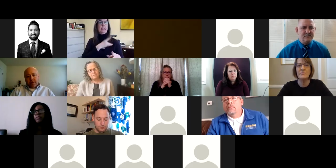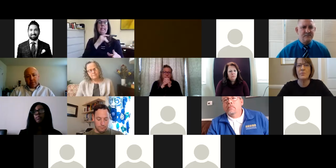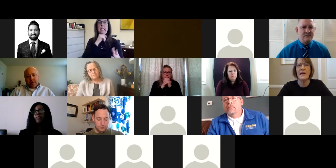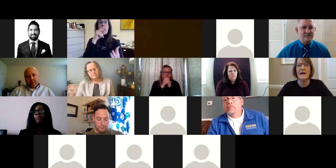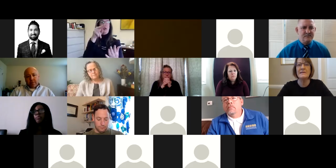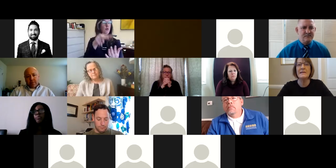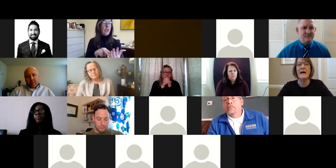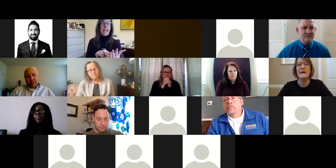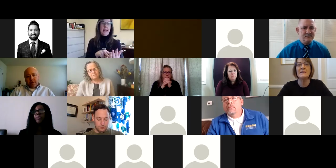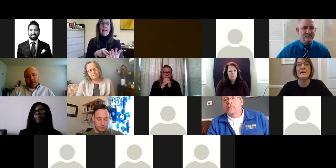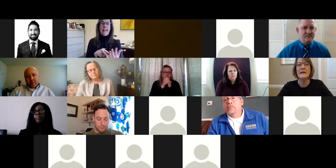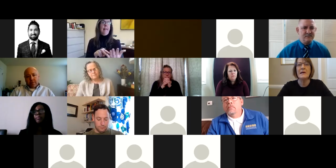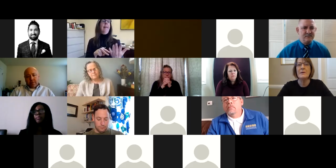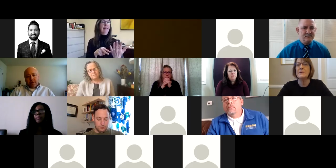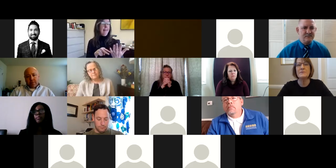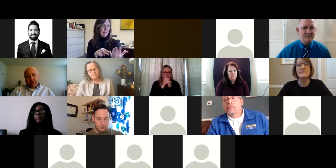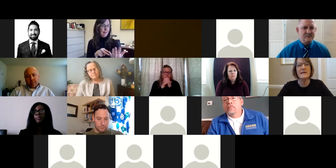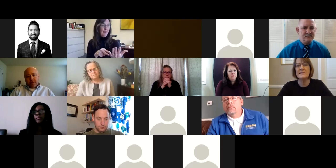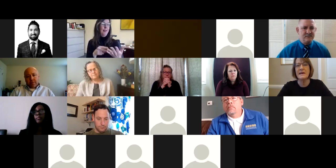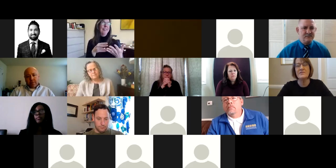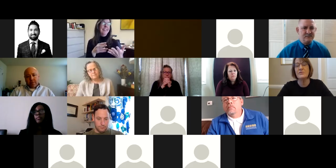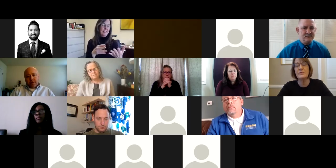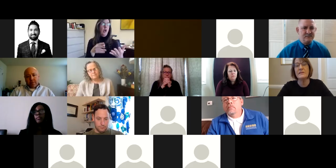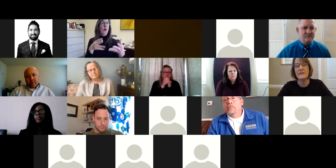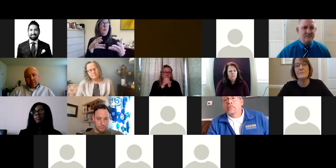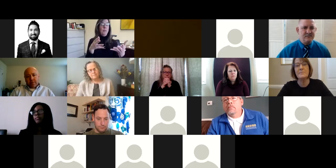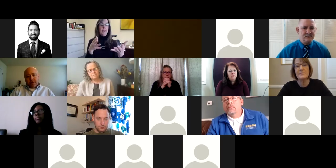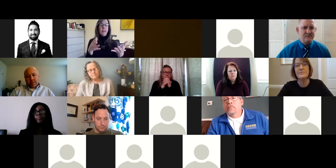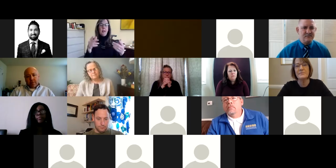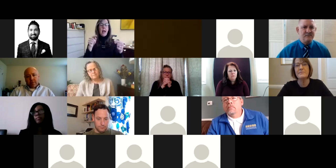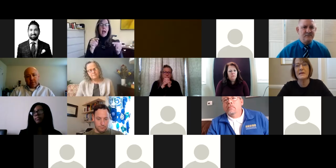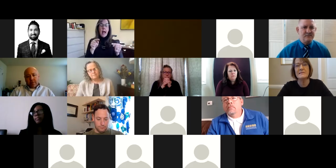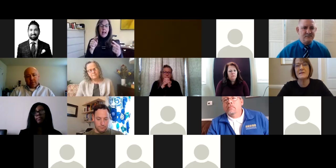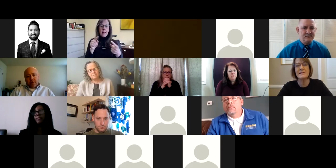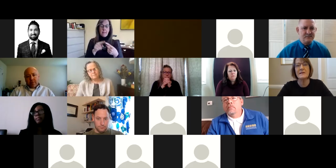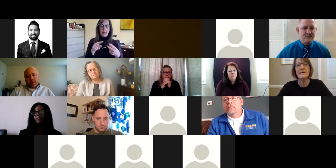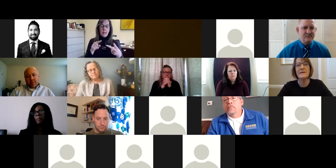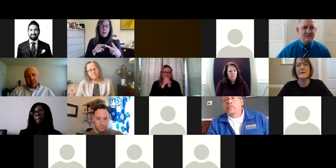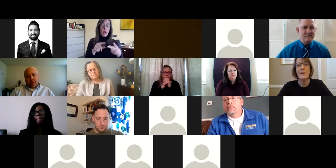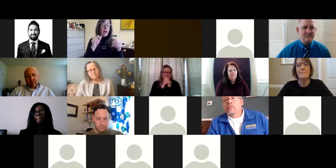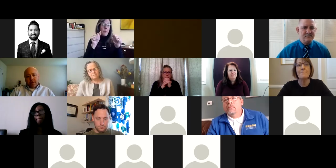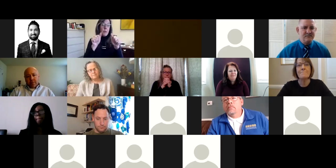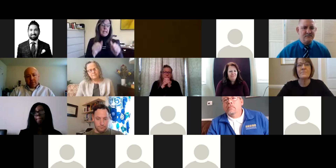they went on, people tended not to read them, basically.